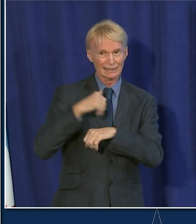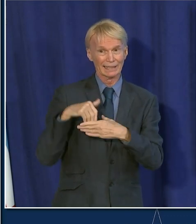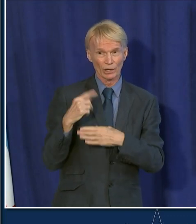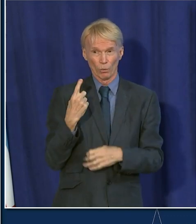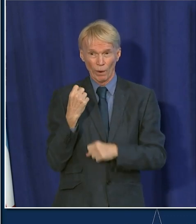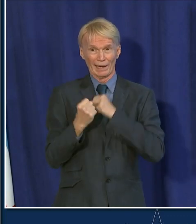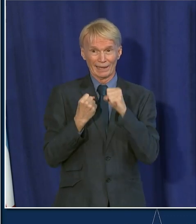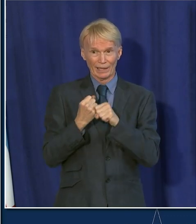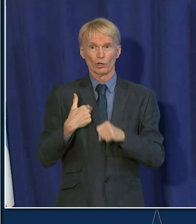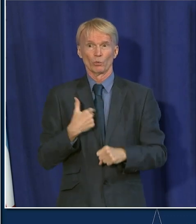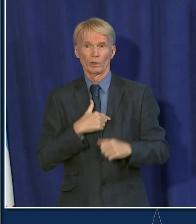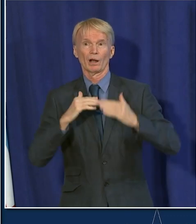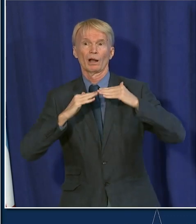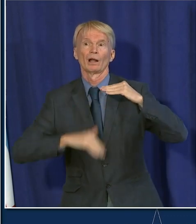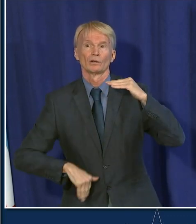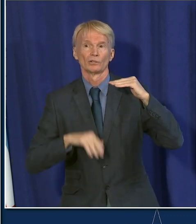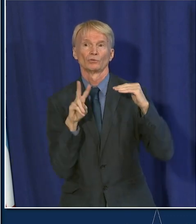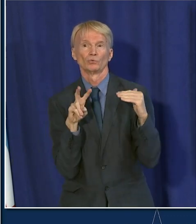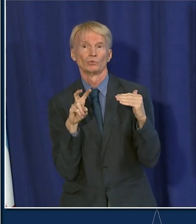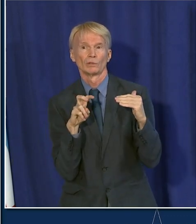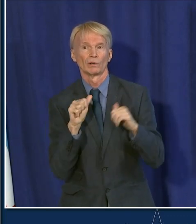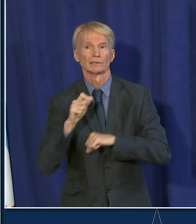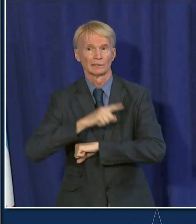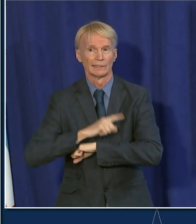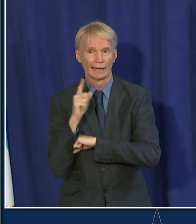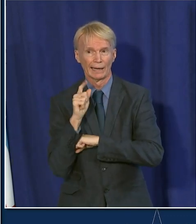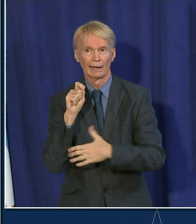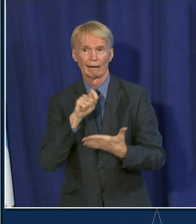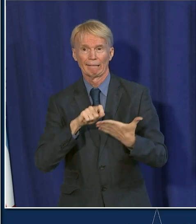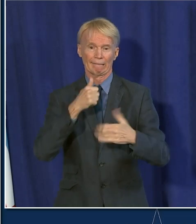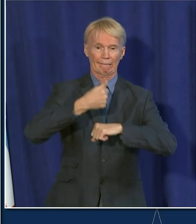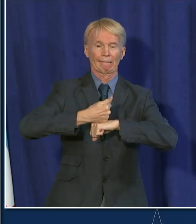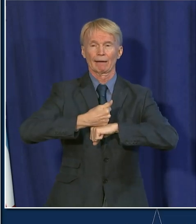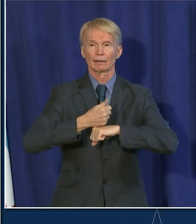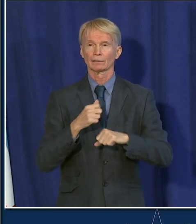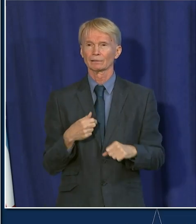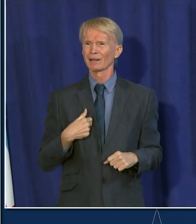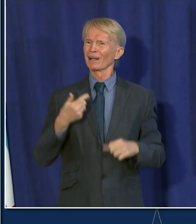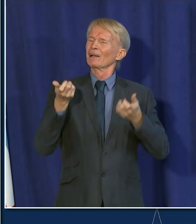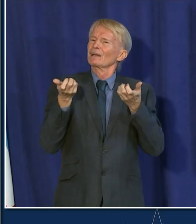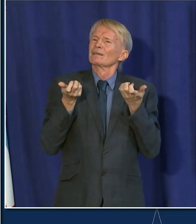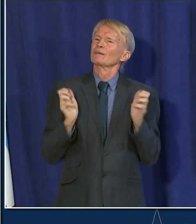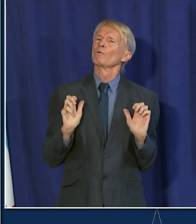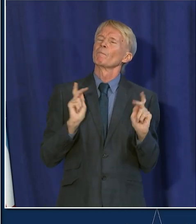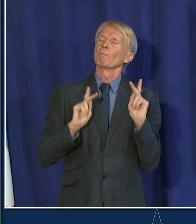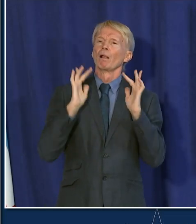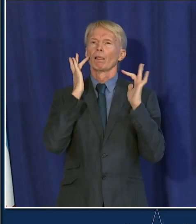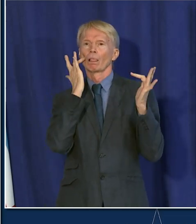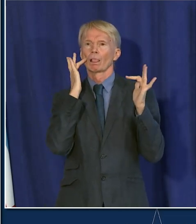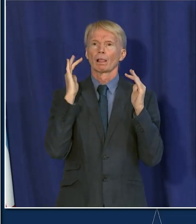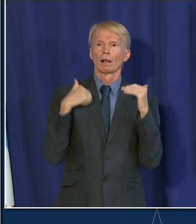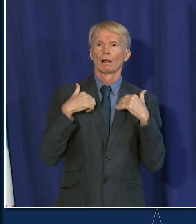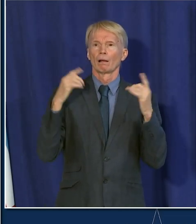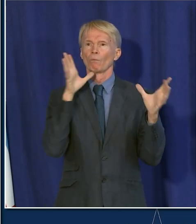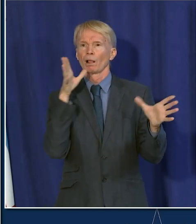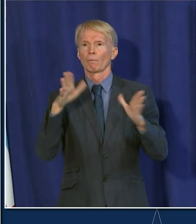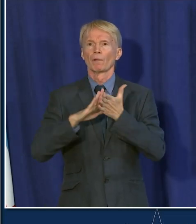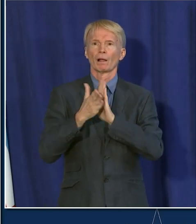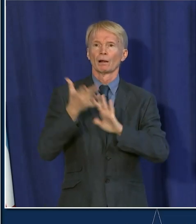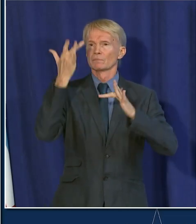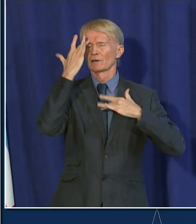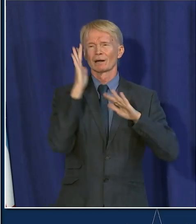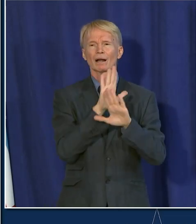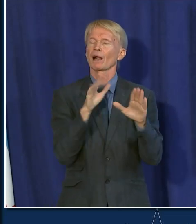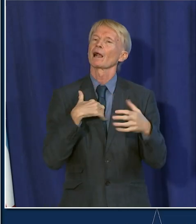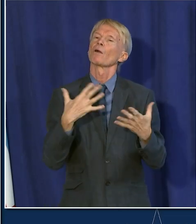day mark. So I want people to be concerned, but I don't want there to be unnecessary panic at this point. I just want to make sure